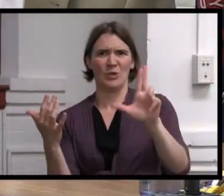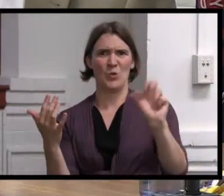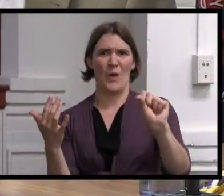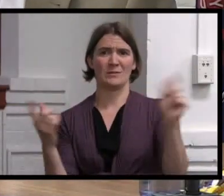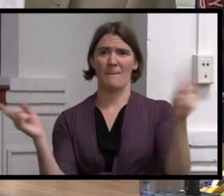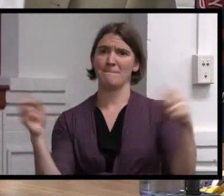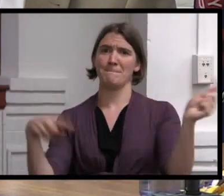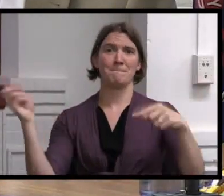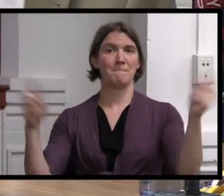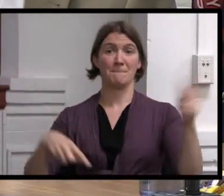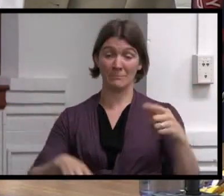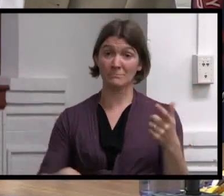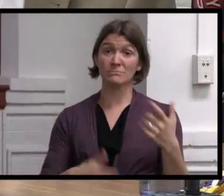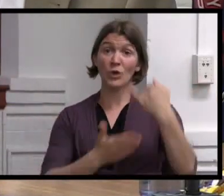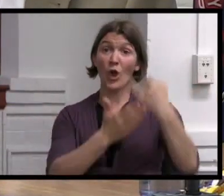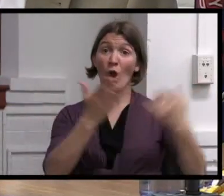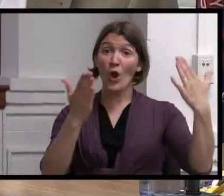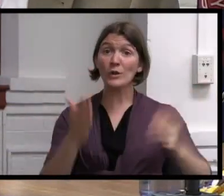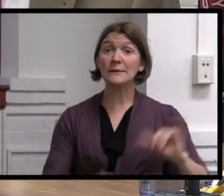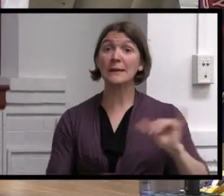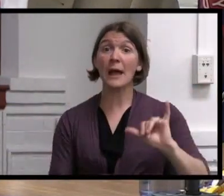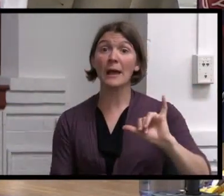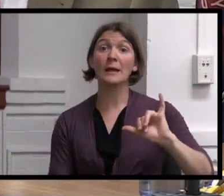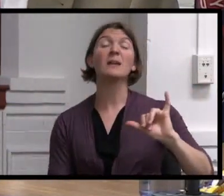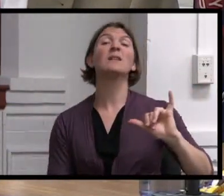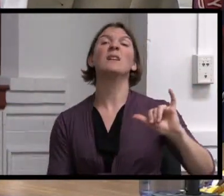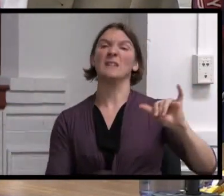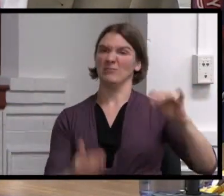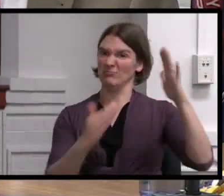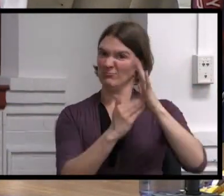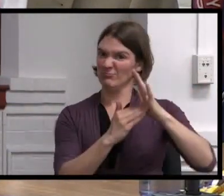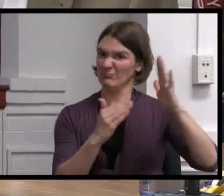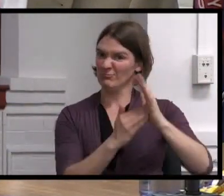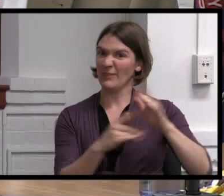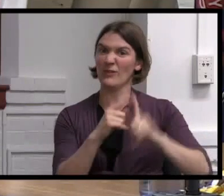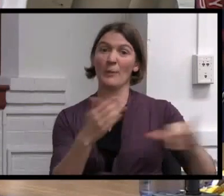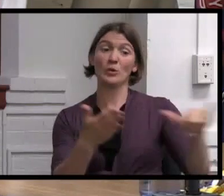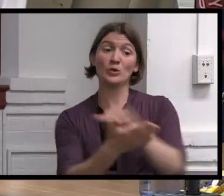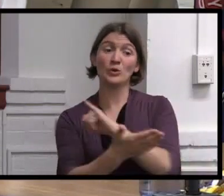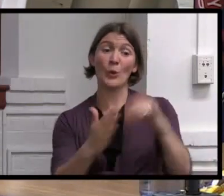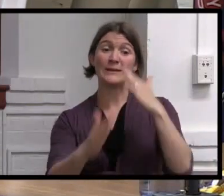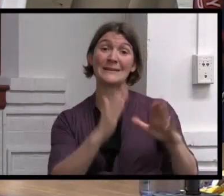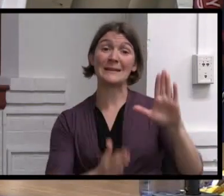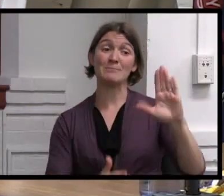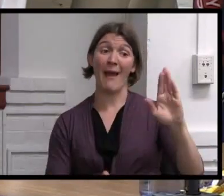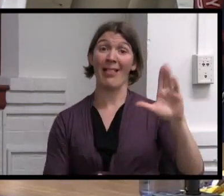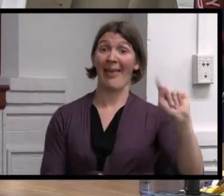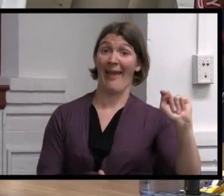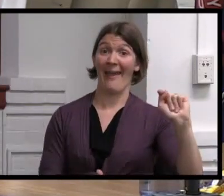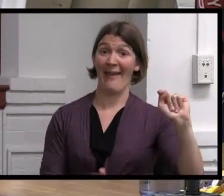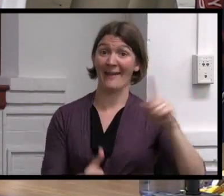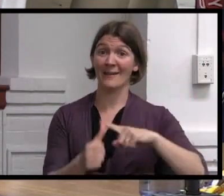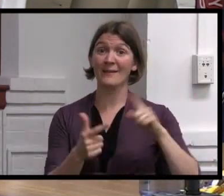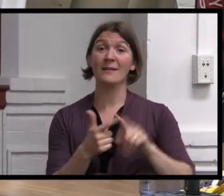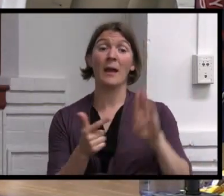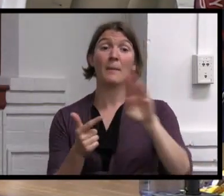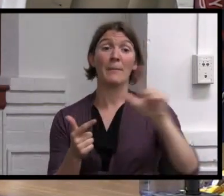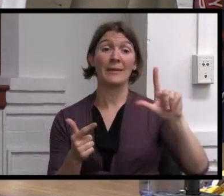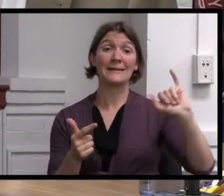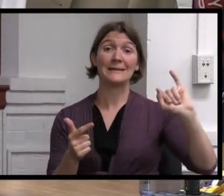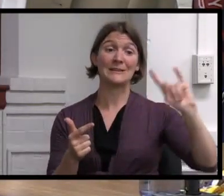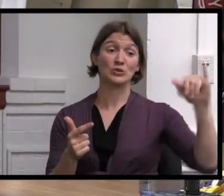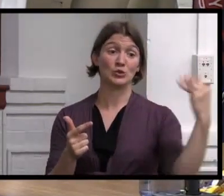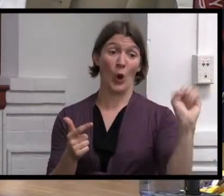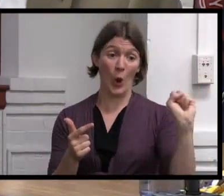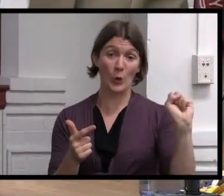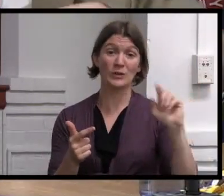country. Artists such as the principals from New York City Ballet, Bill T. Jones,